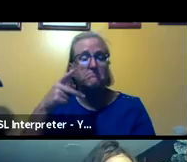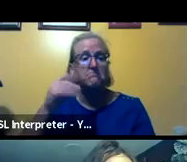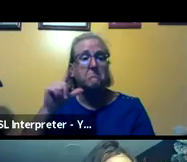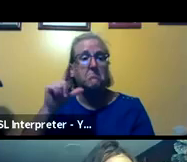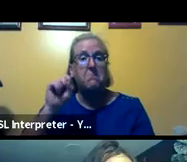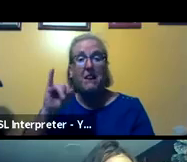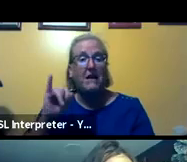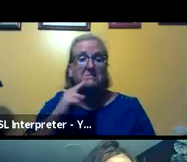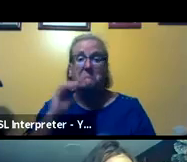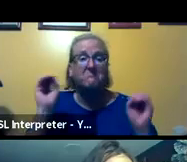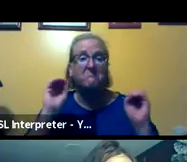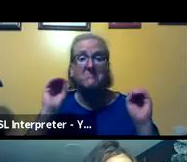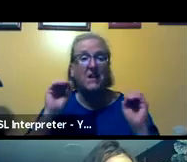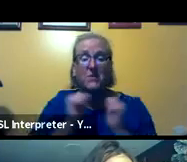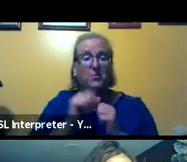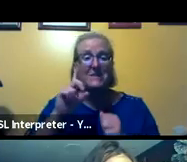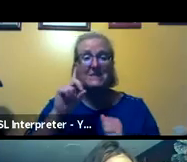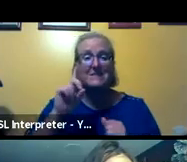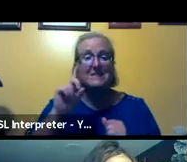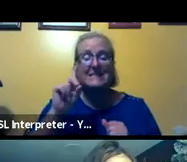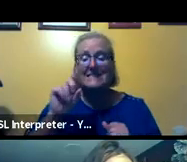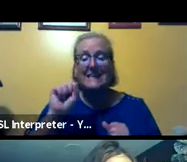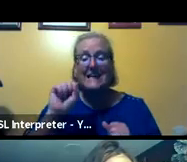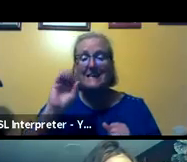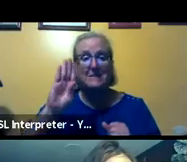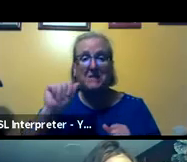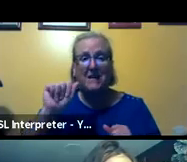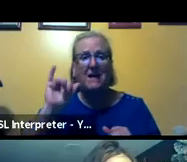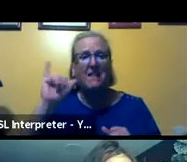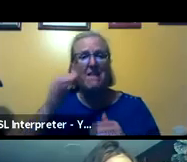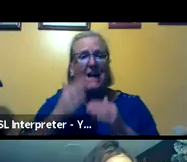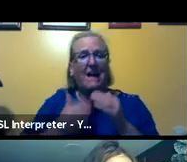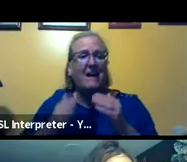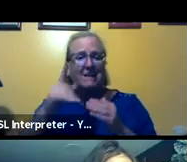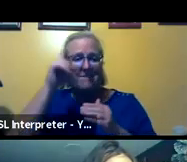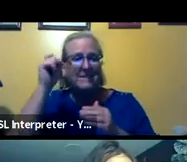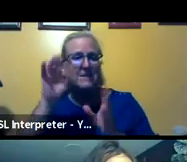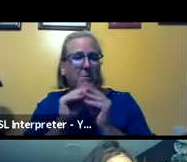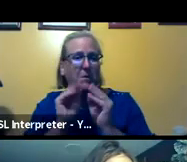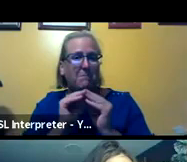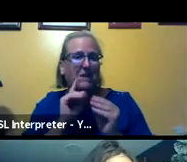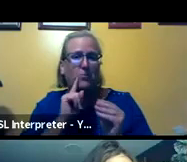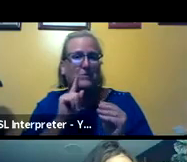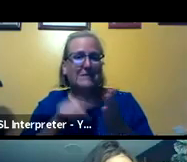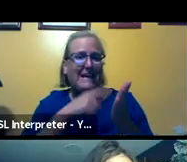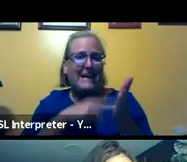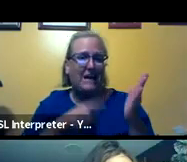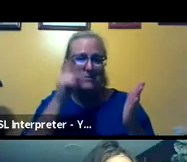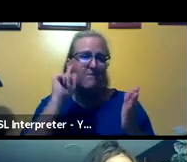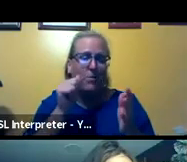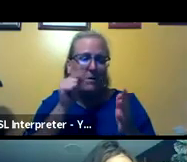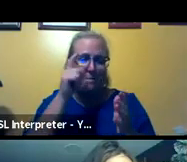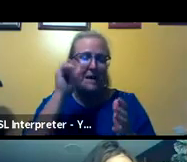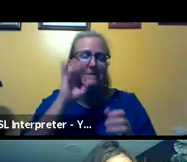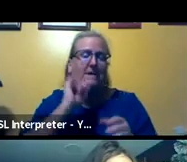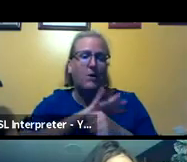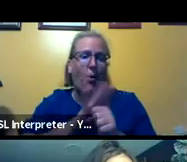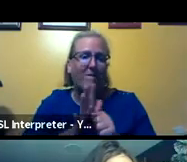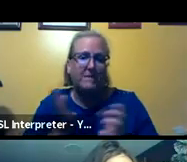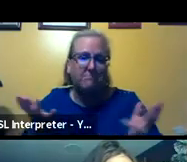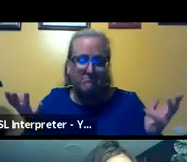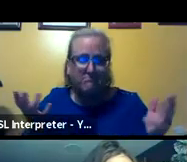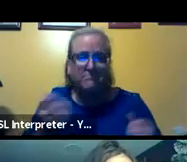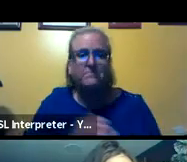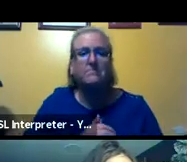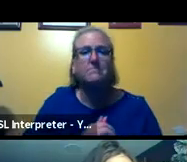Nothing's been going on with DSBA other than the annual summer meeting was canceled due to COVID-19 concerns. Okay, that's